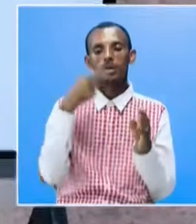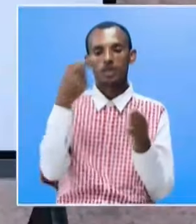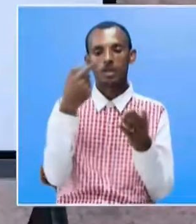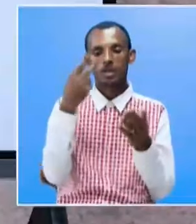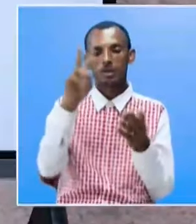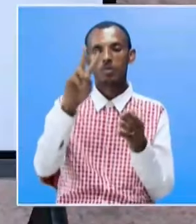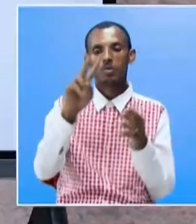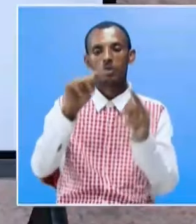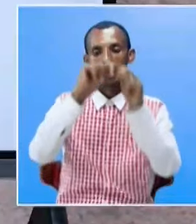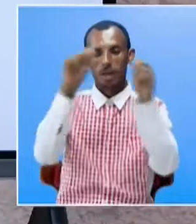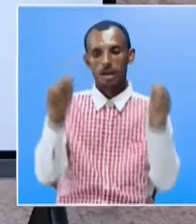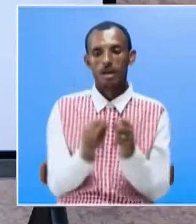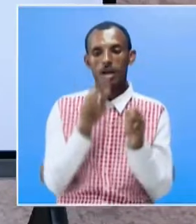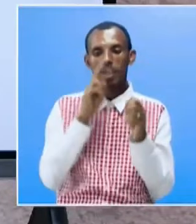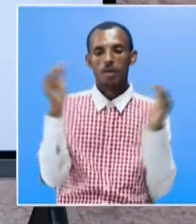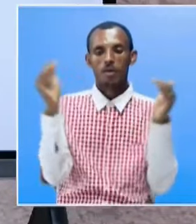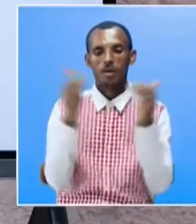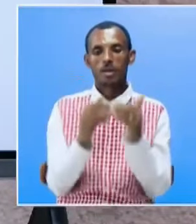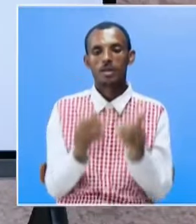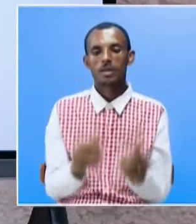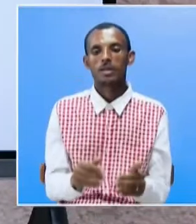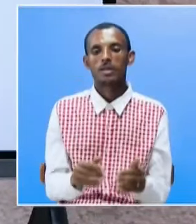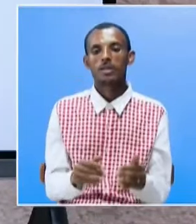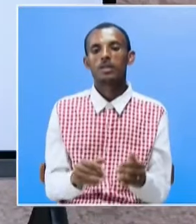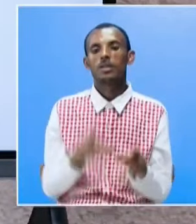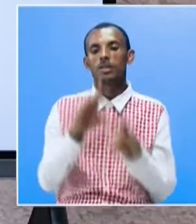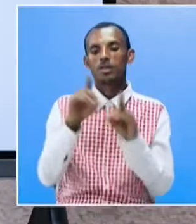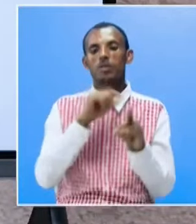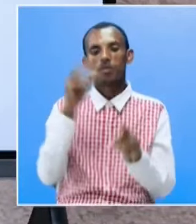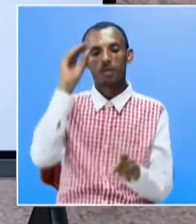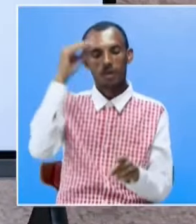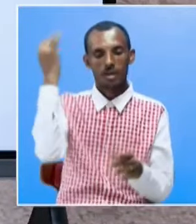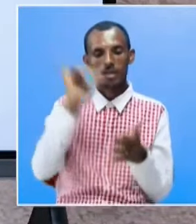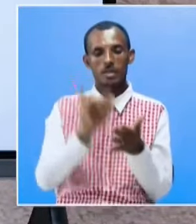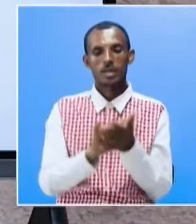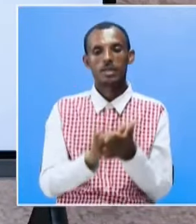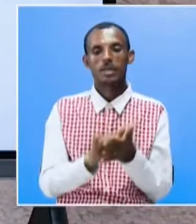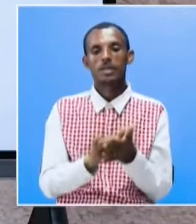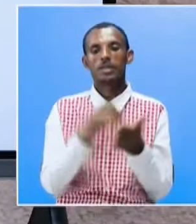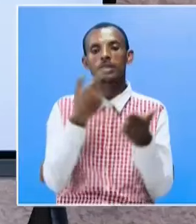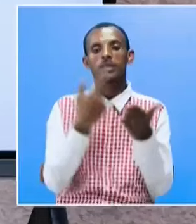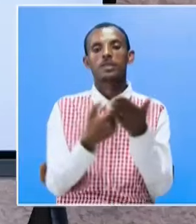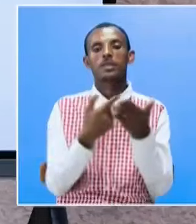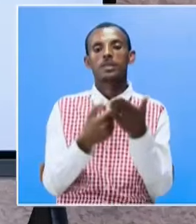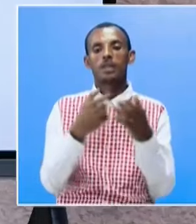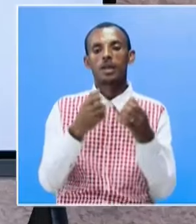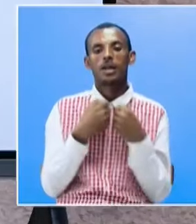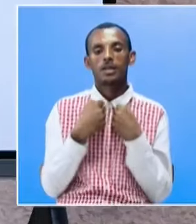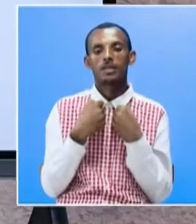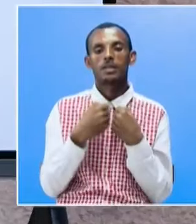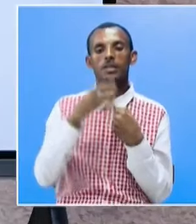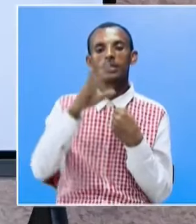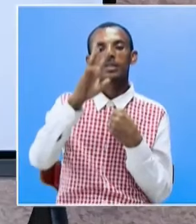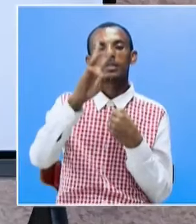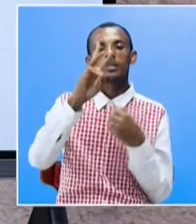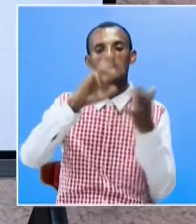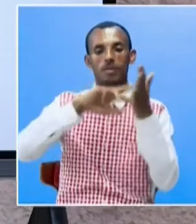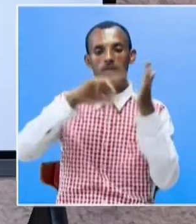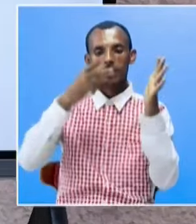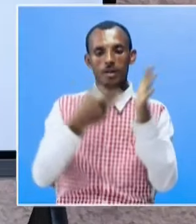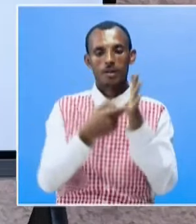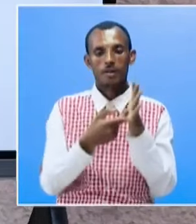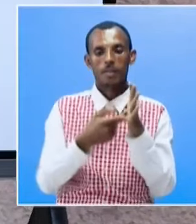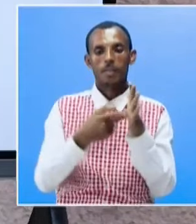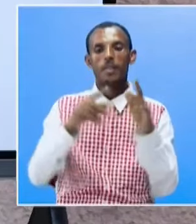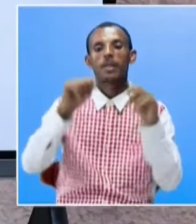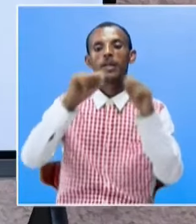are congruent. So don't forget that this has 6 meanings.